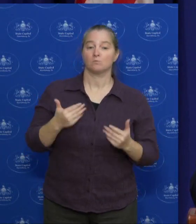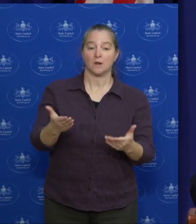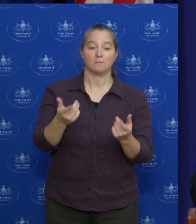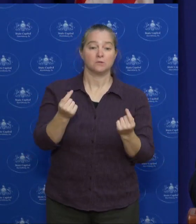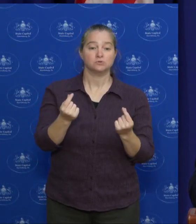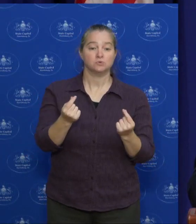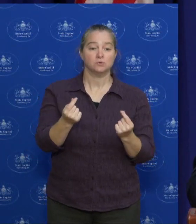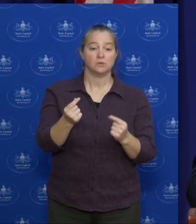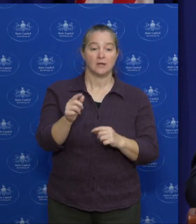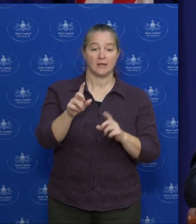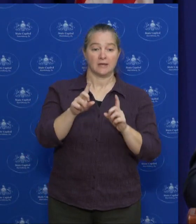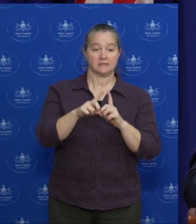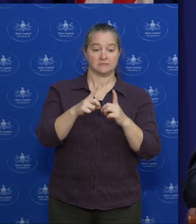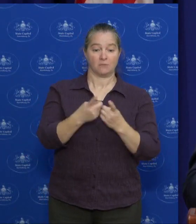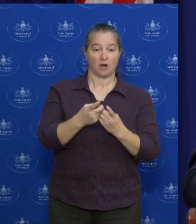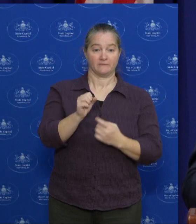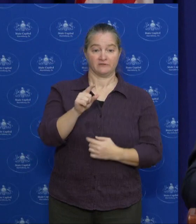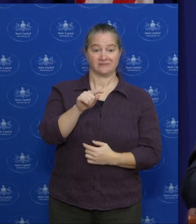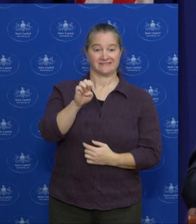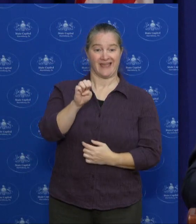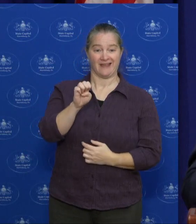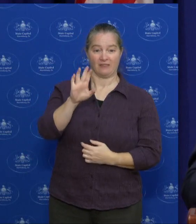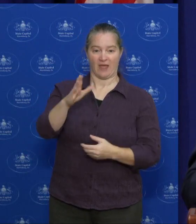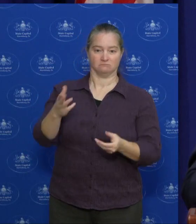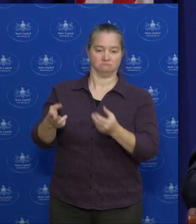bookmarking the department's website,